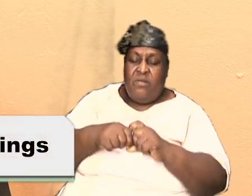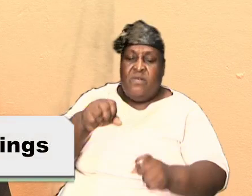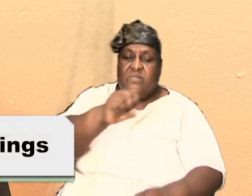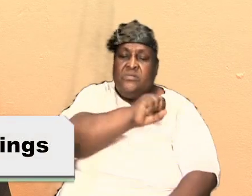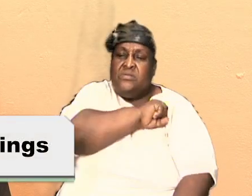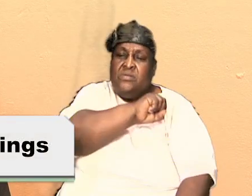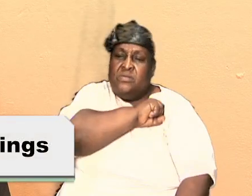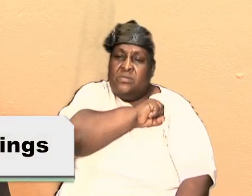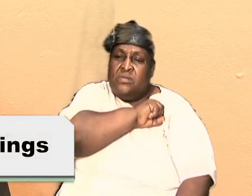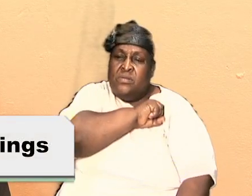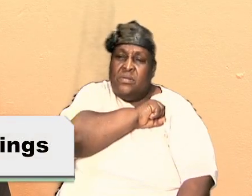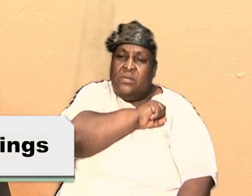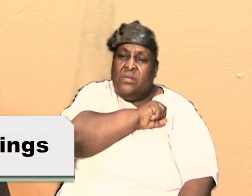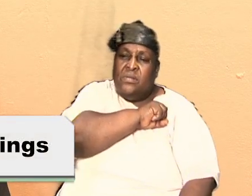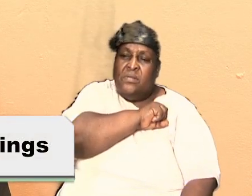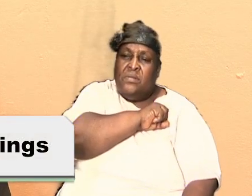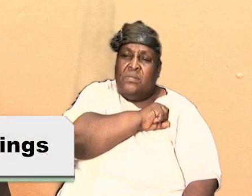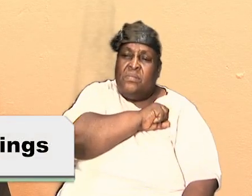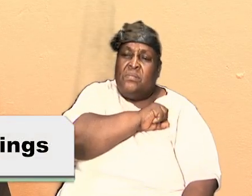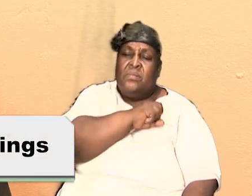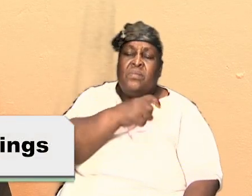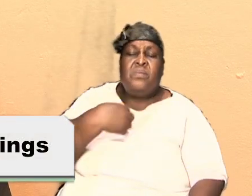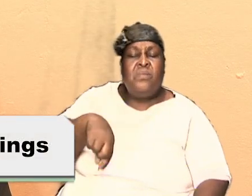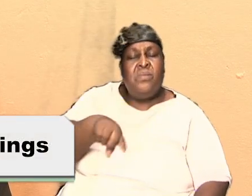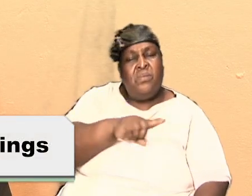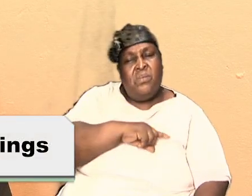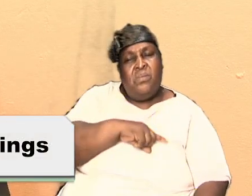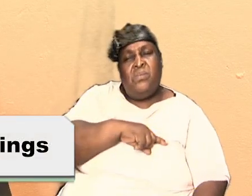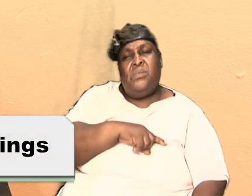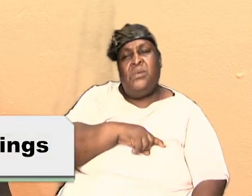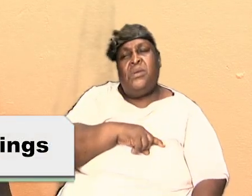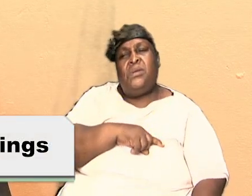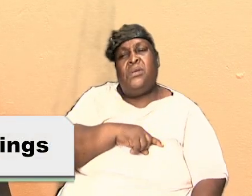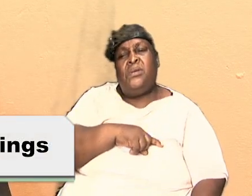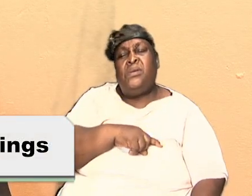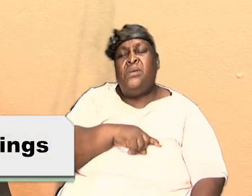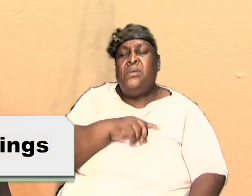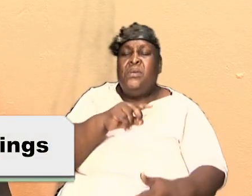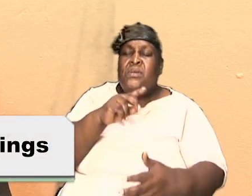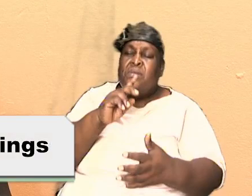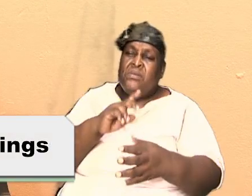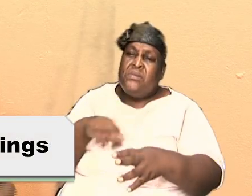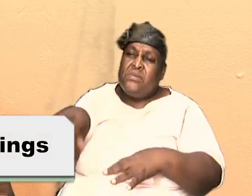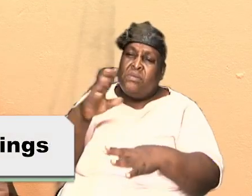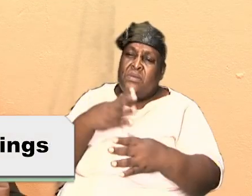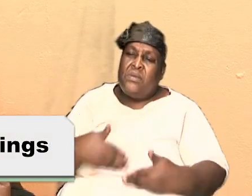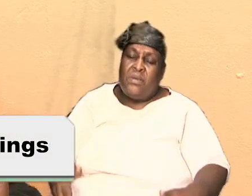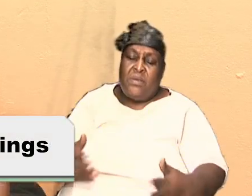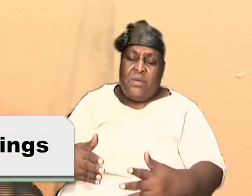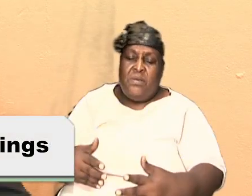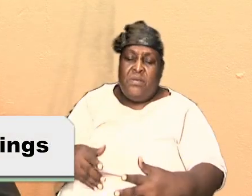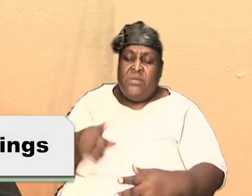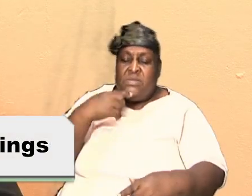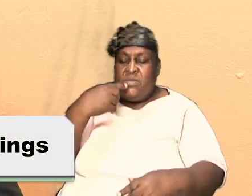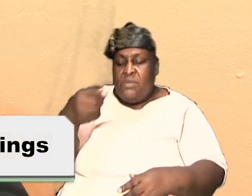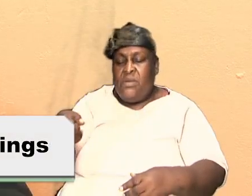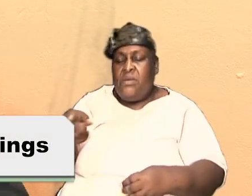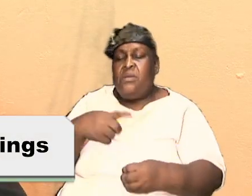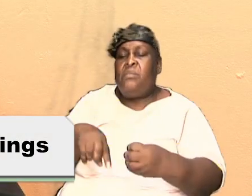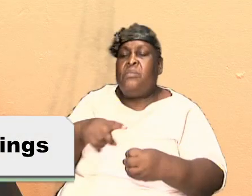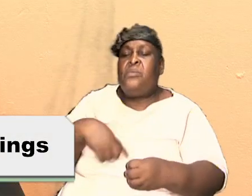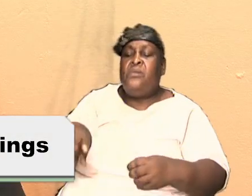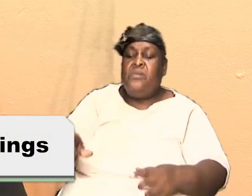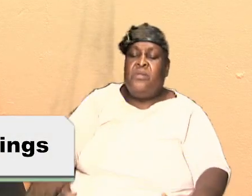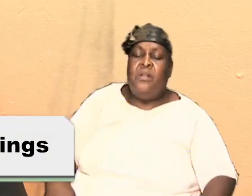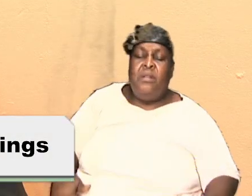the last time we were here, we were talking about, you know, the life of King Saul and how he was rejected. We were on the